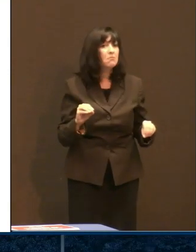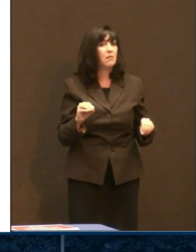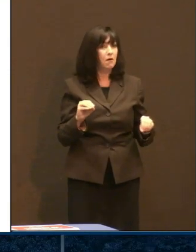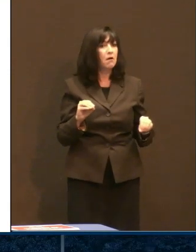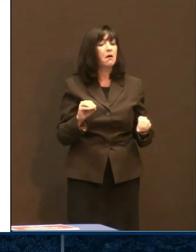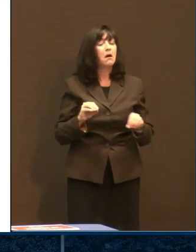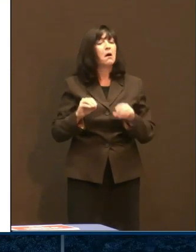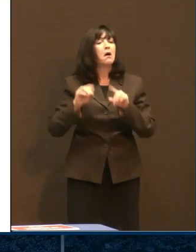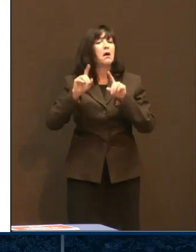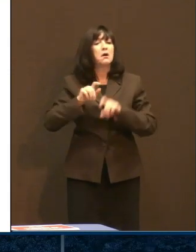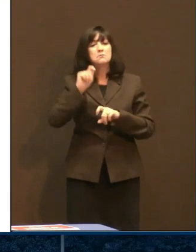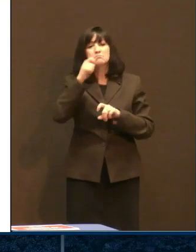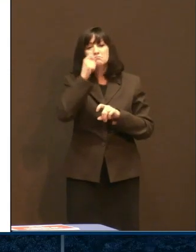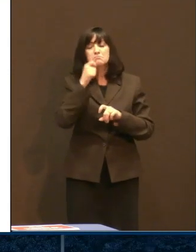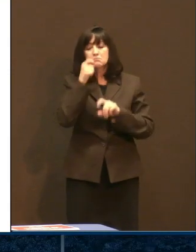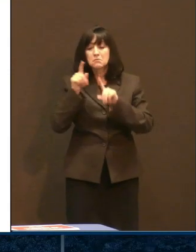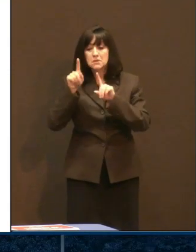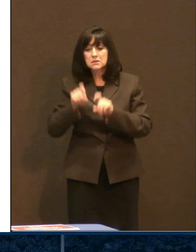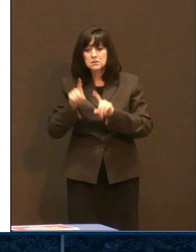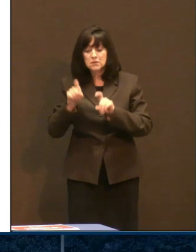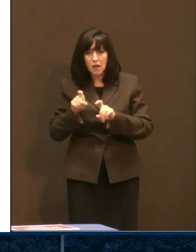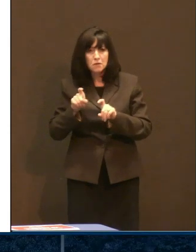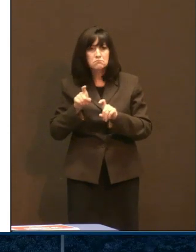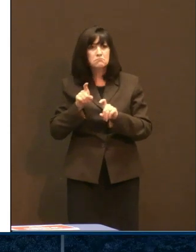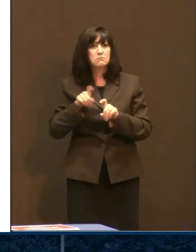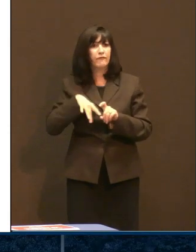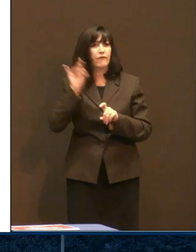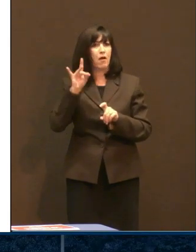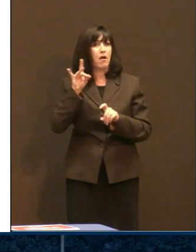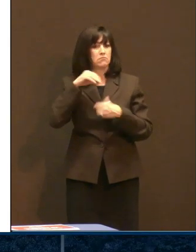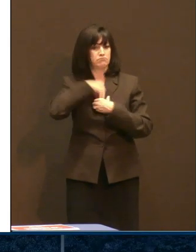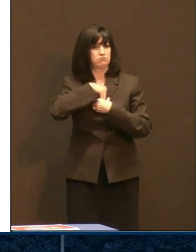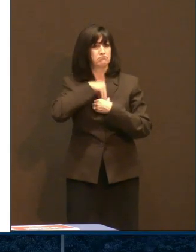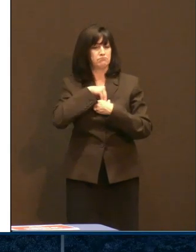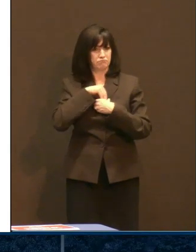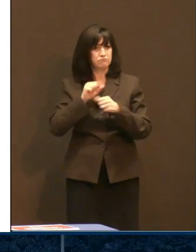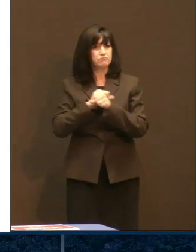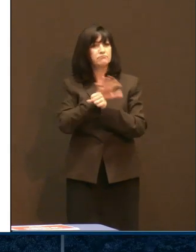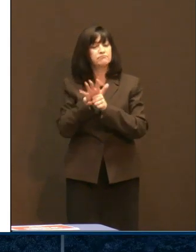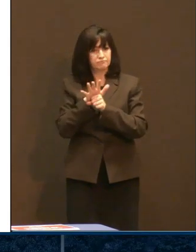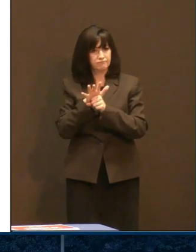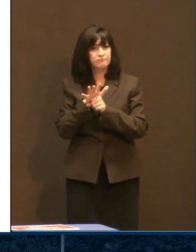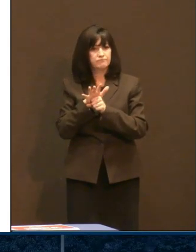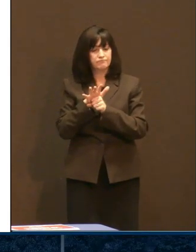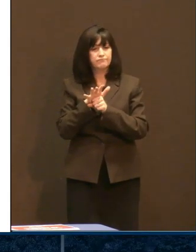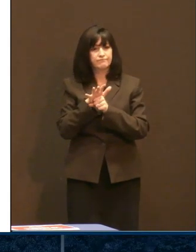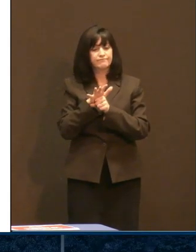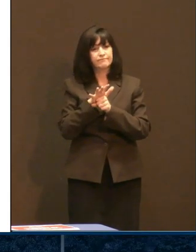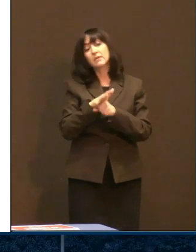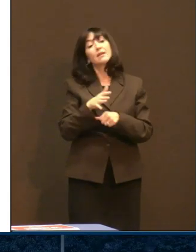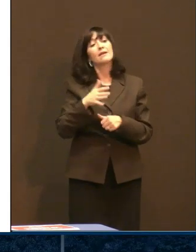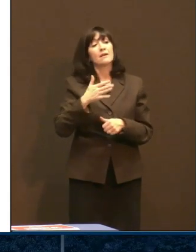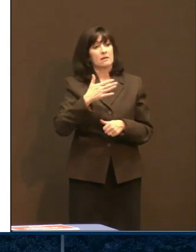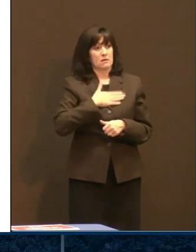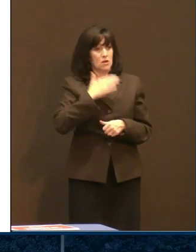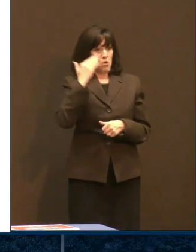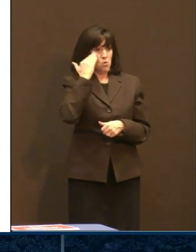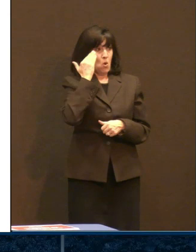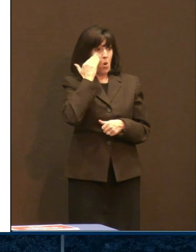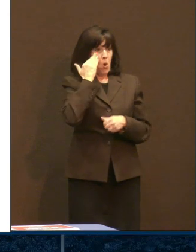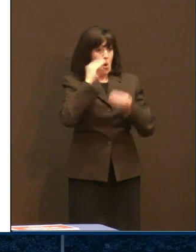testing sites. Those are the first few sites where we have been testing asymptomatic people, and I do think it's an